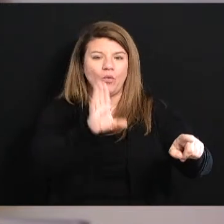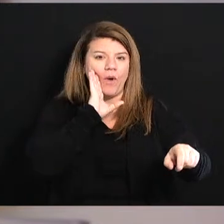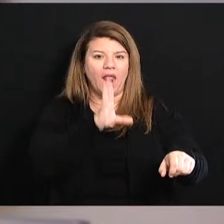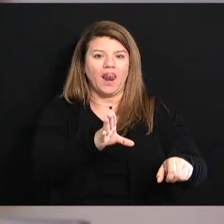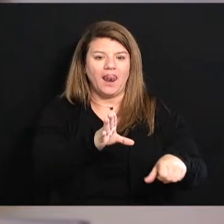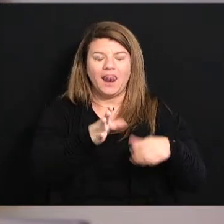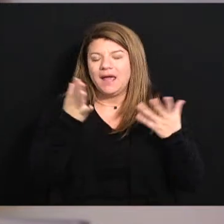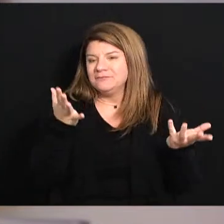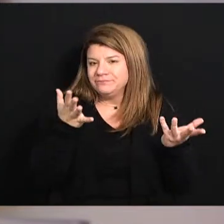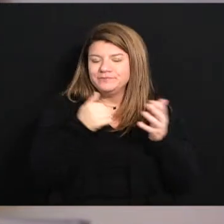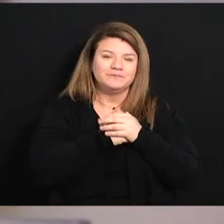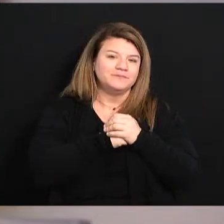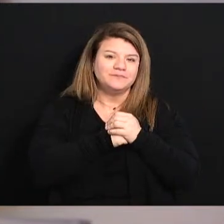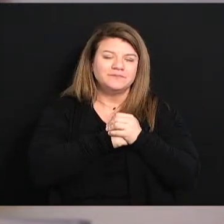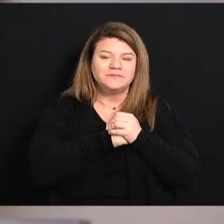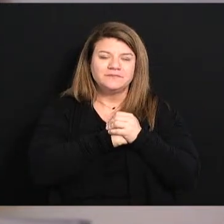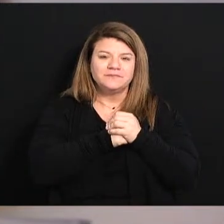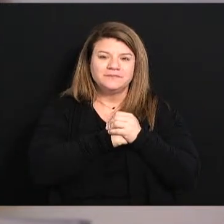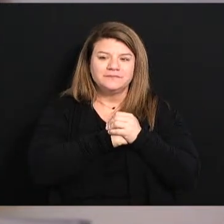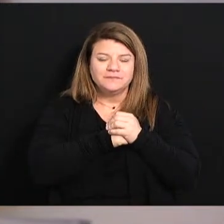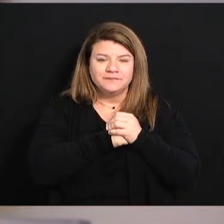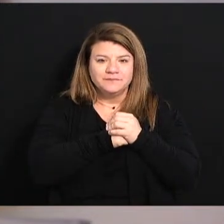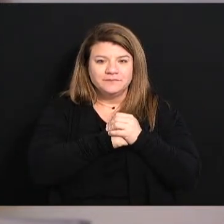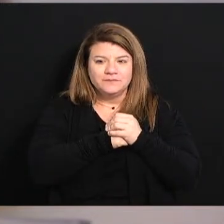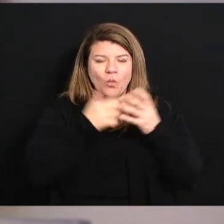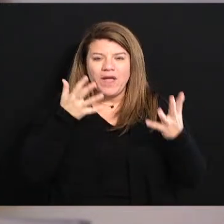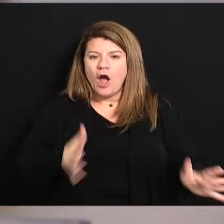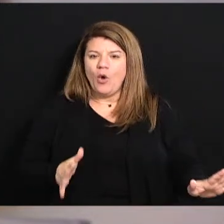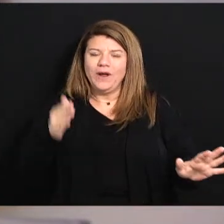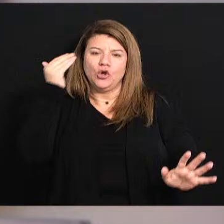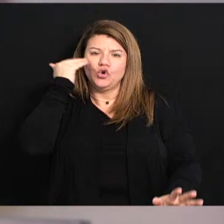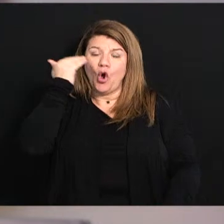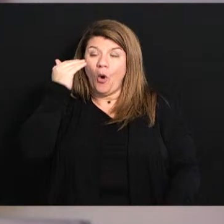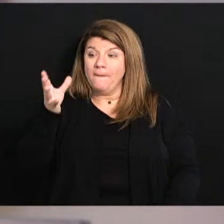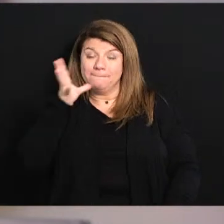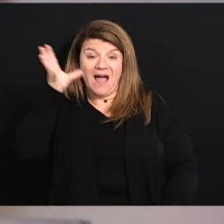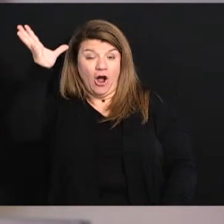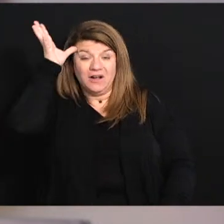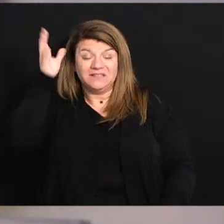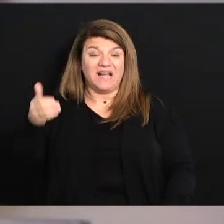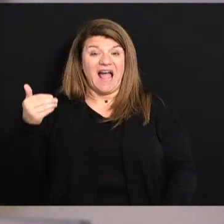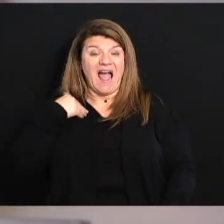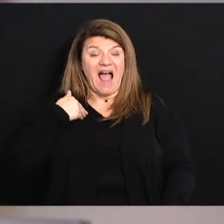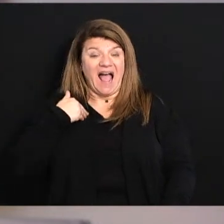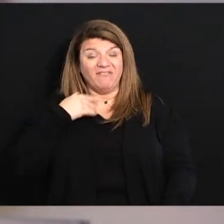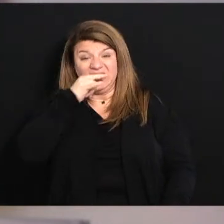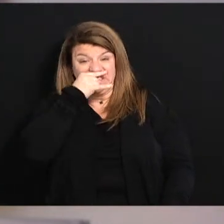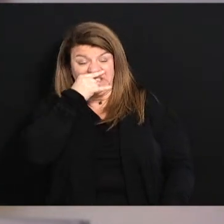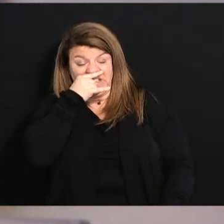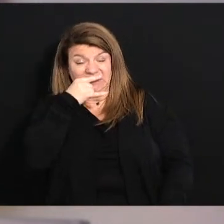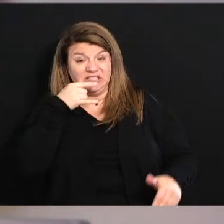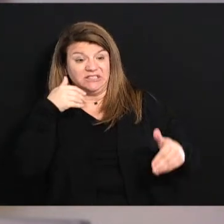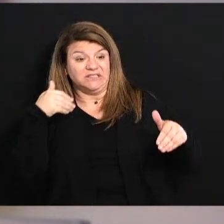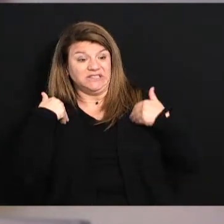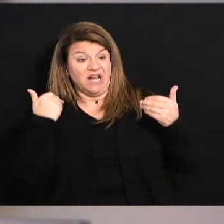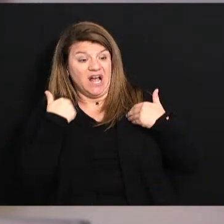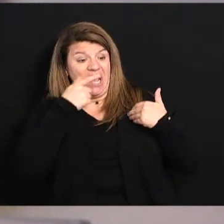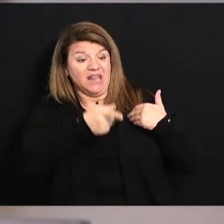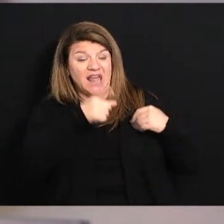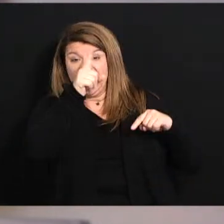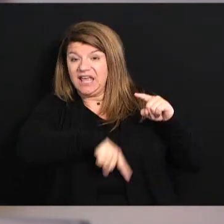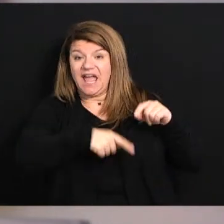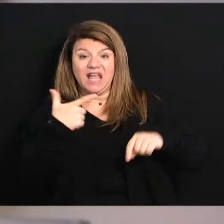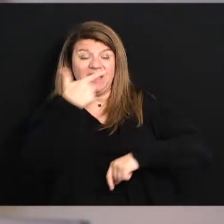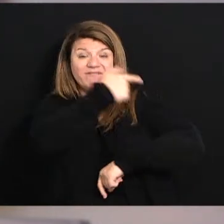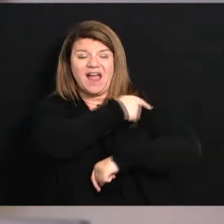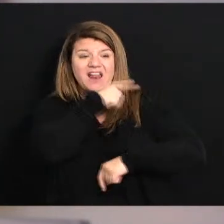do know that for many parents who have young children who have not been eligible to be vaccinated, they are